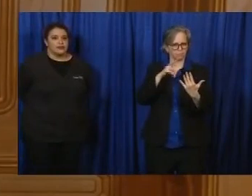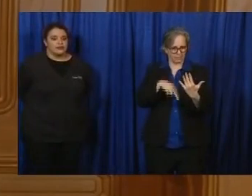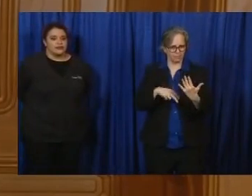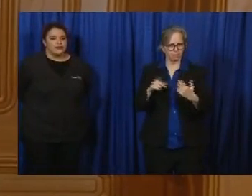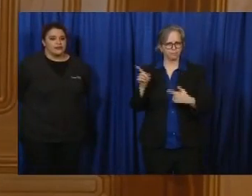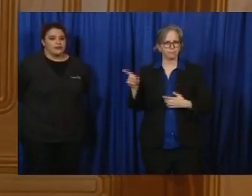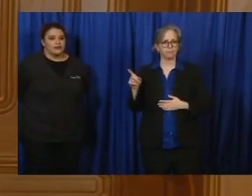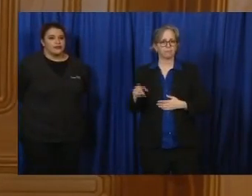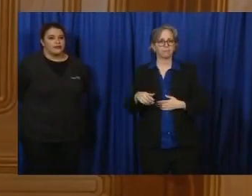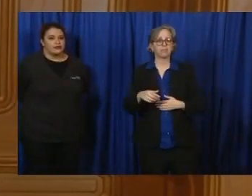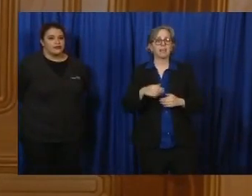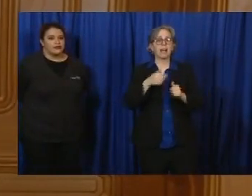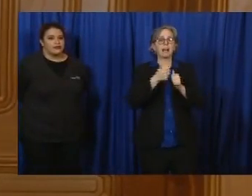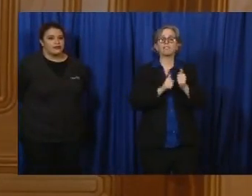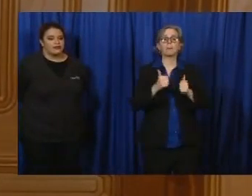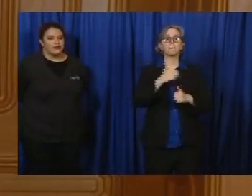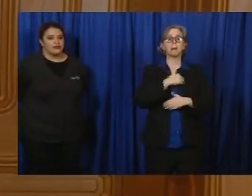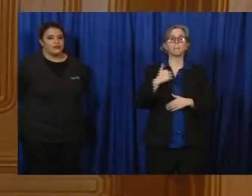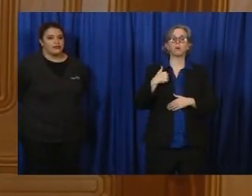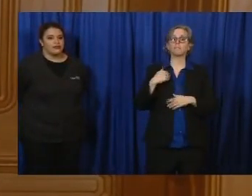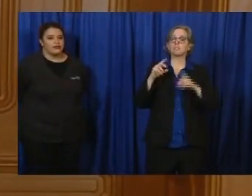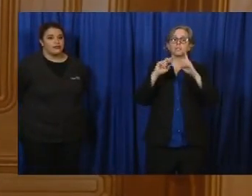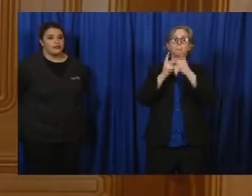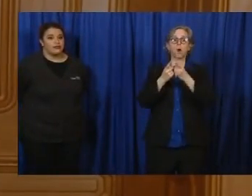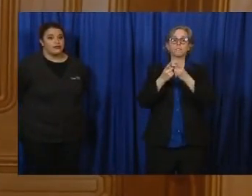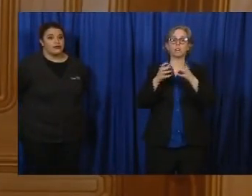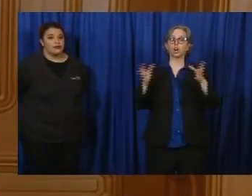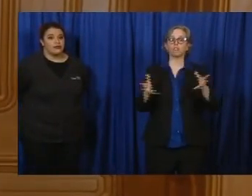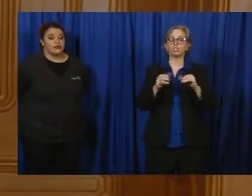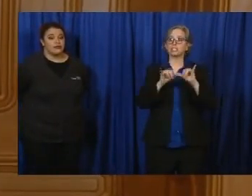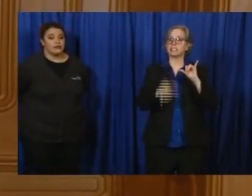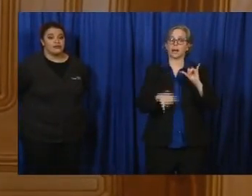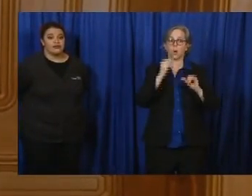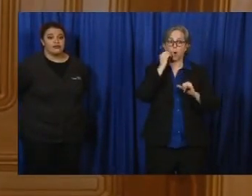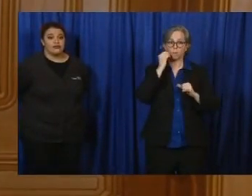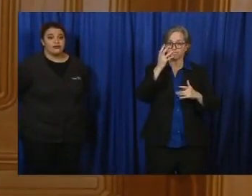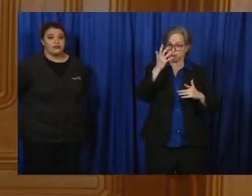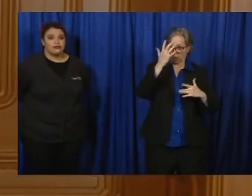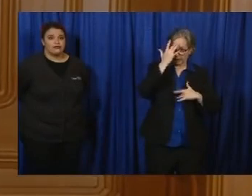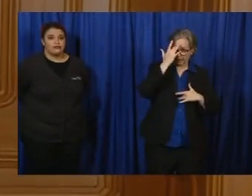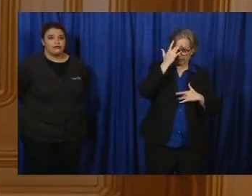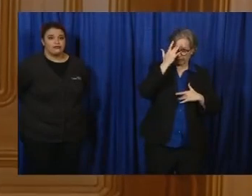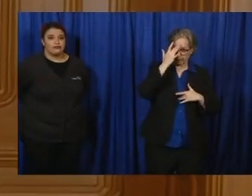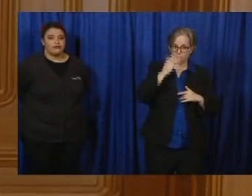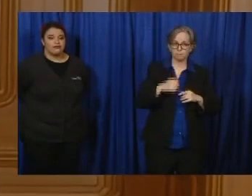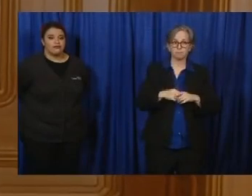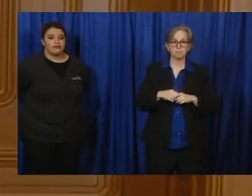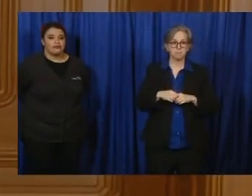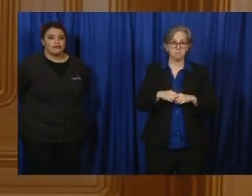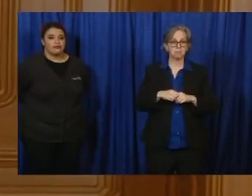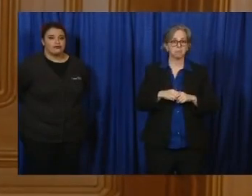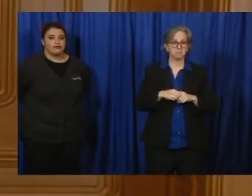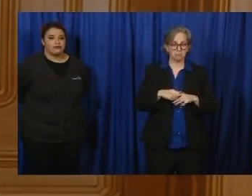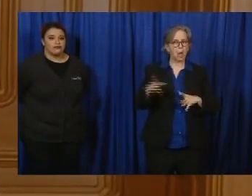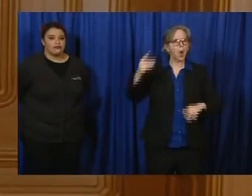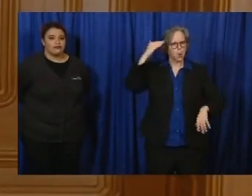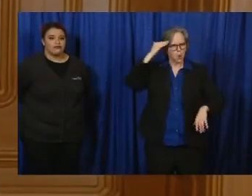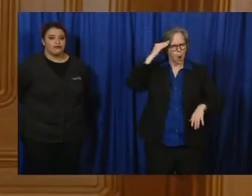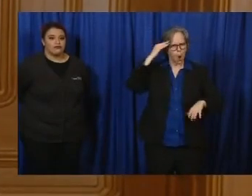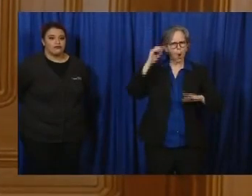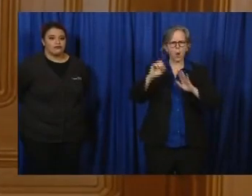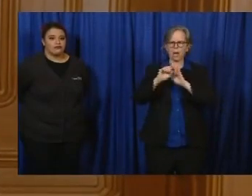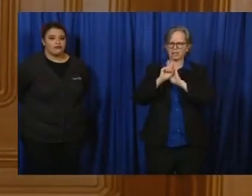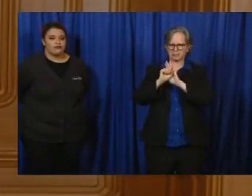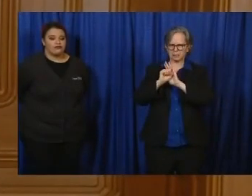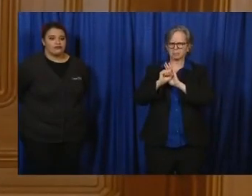Every member of the department has been encouraged to stay home if they're ill. They've all been made aware of the symptoms of COVID-19 to make sure they do